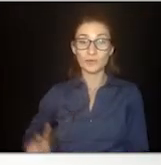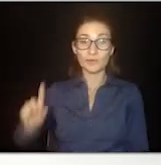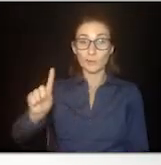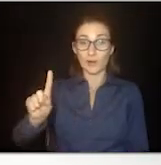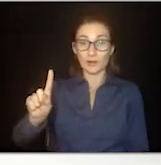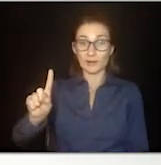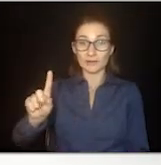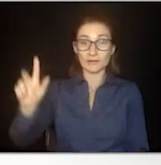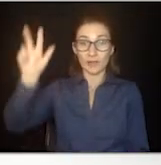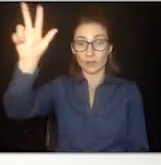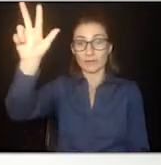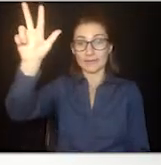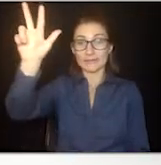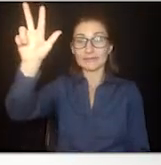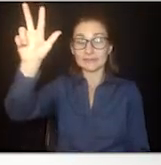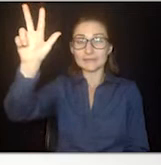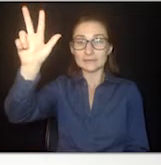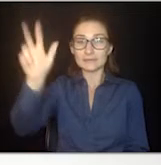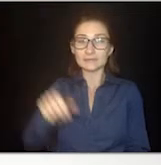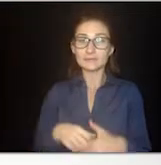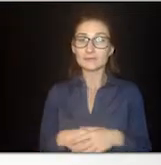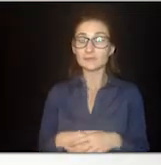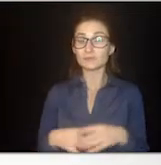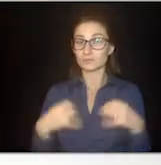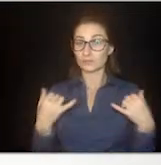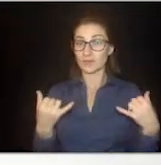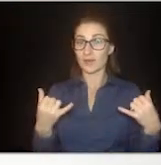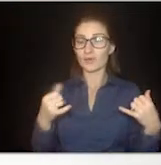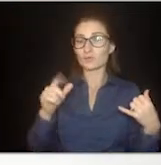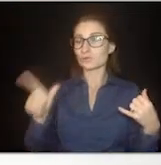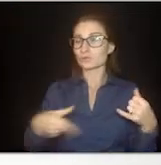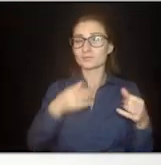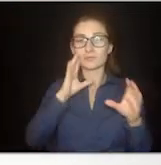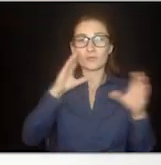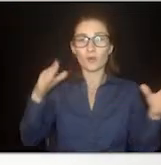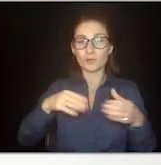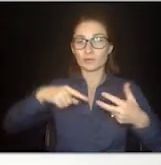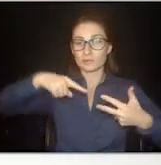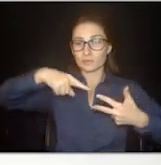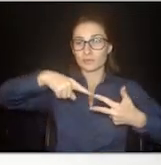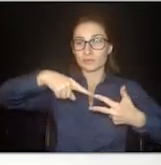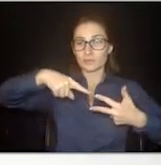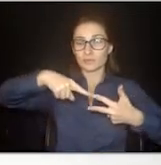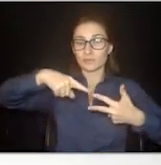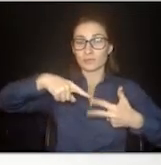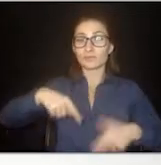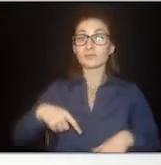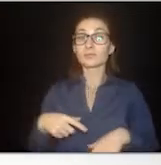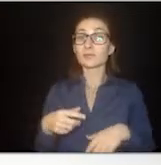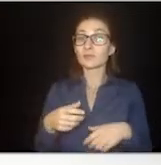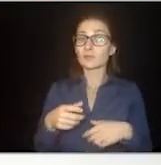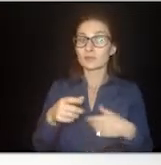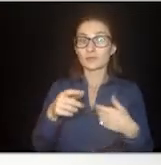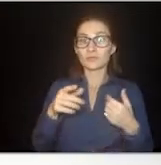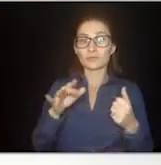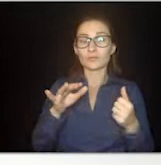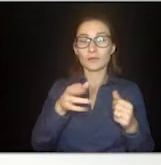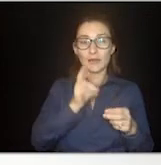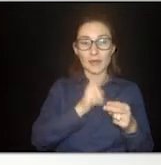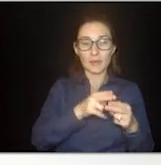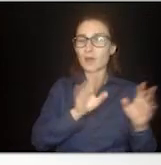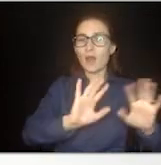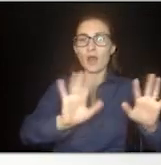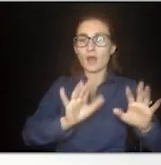so right now we're talking about those learners that are just learning to name, use